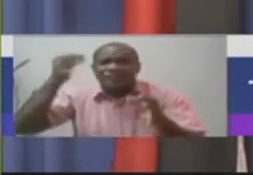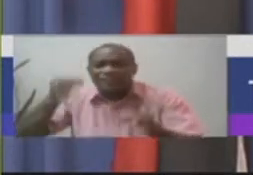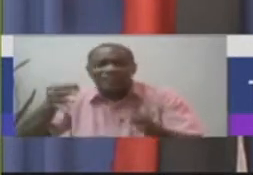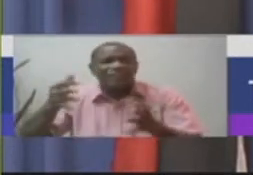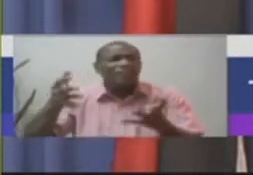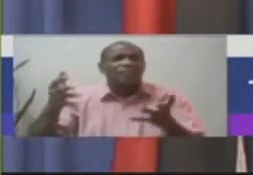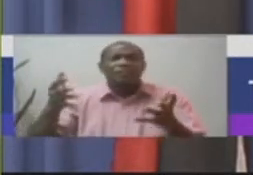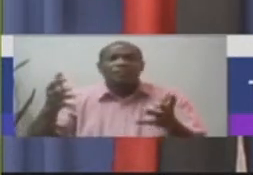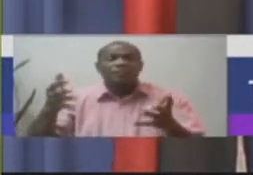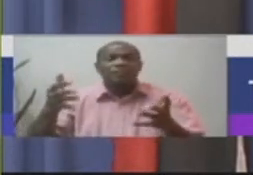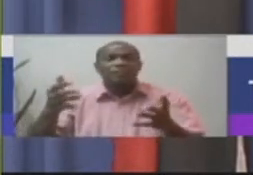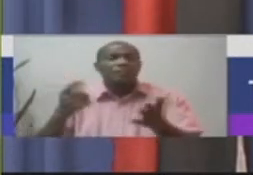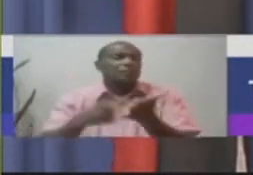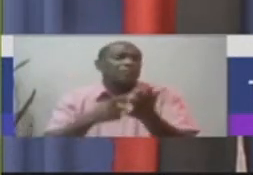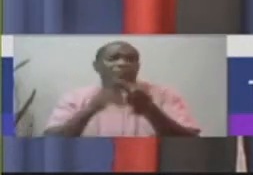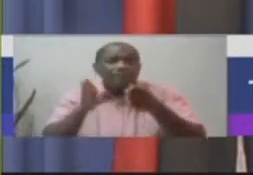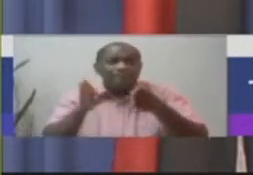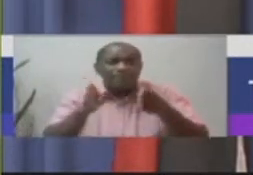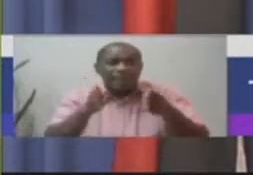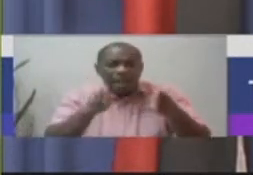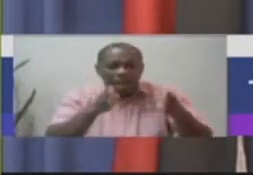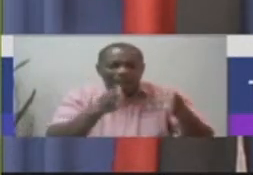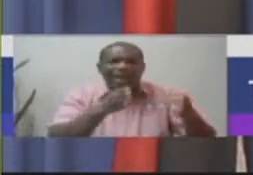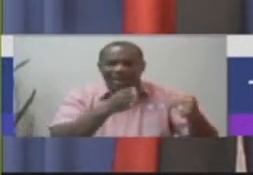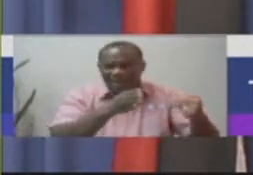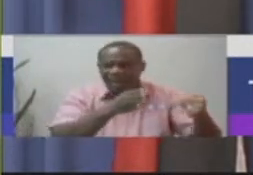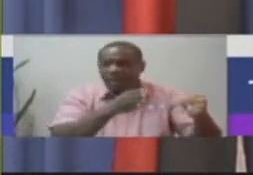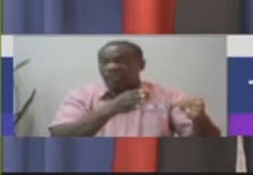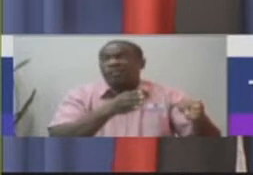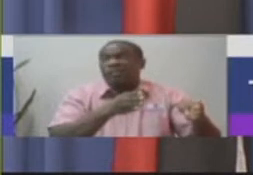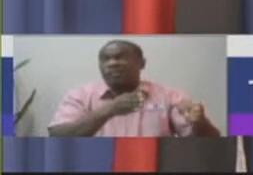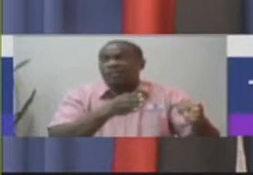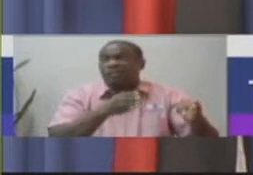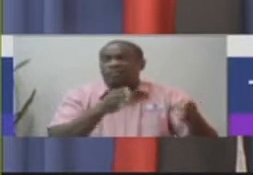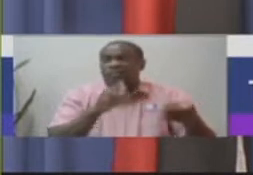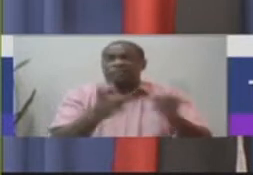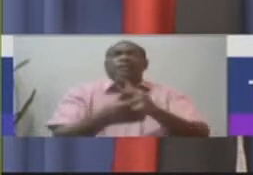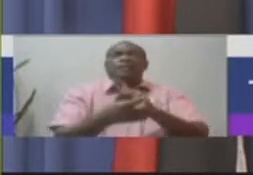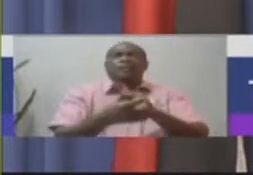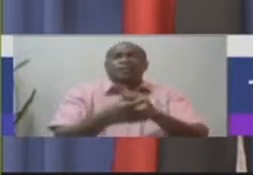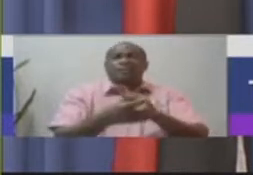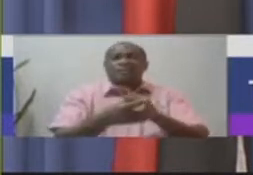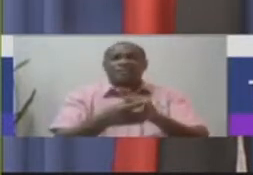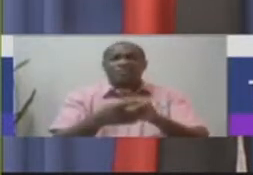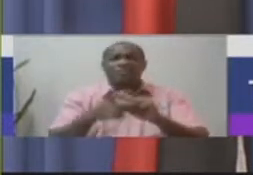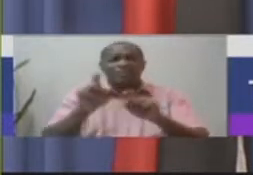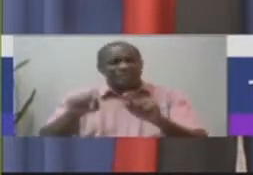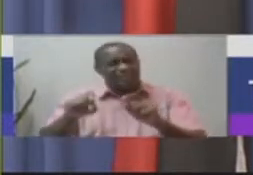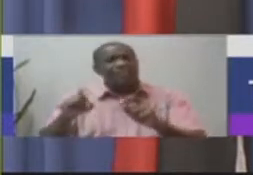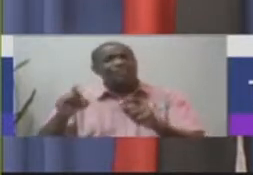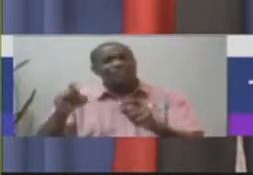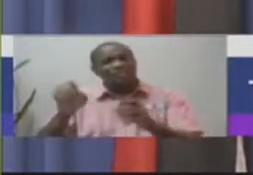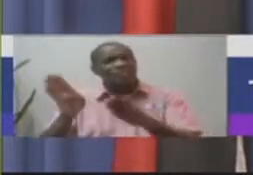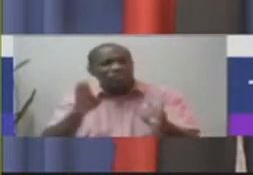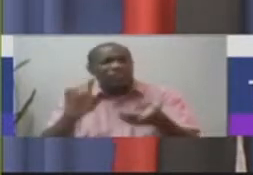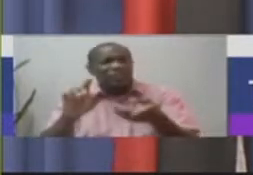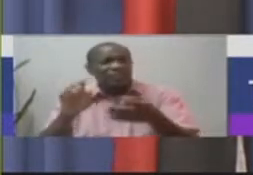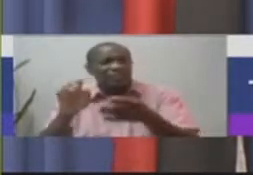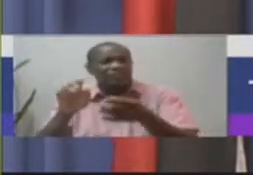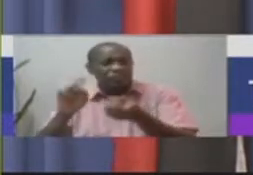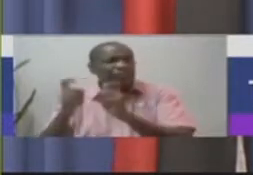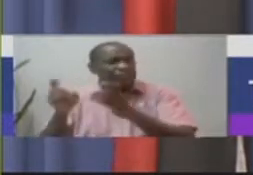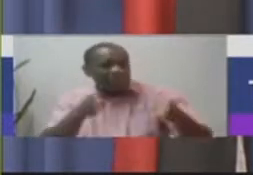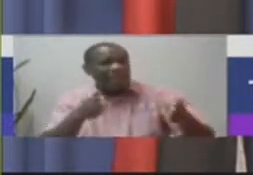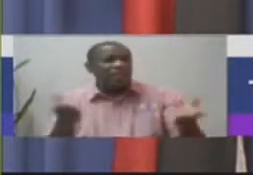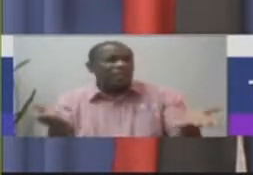by what is happening with the virus, not only in our own country. In fact, it is most important, the decisions we make in Trinidad and Tobago.